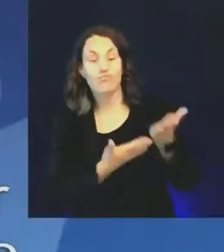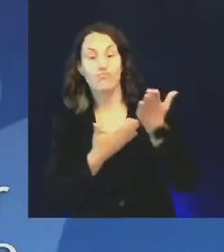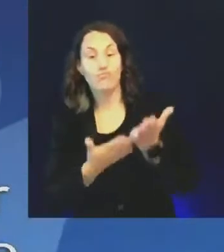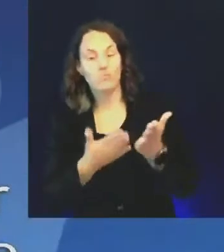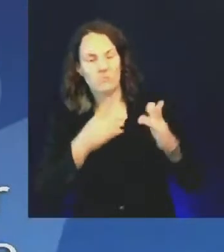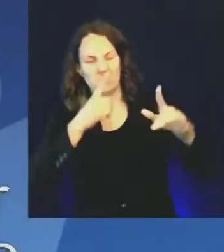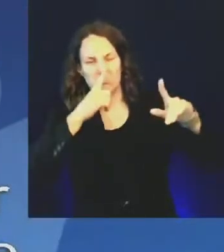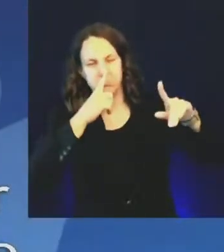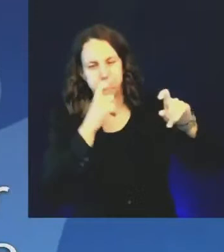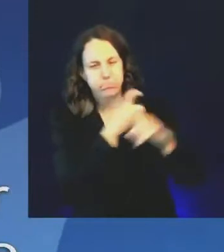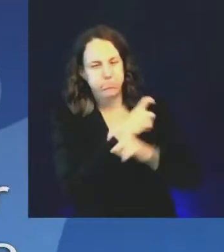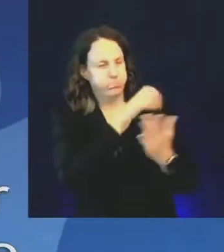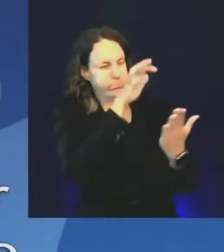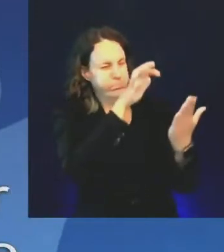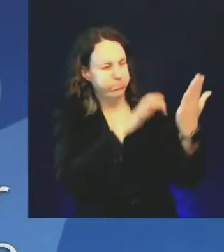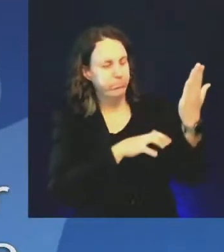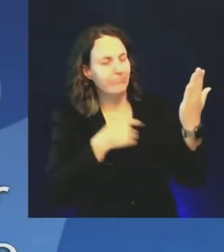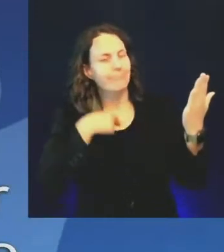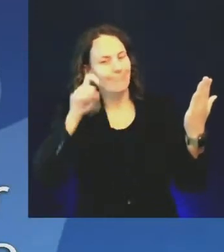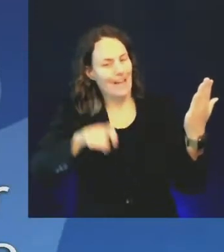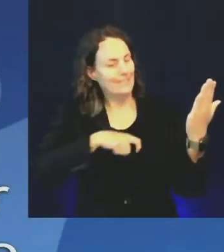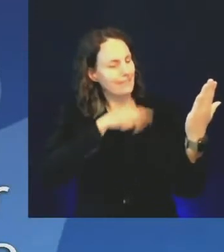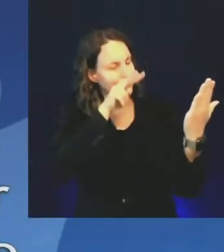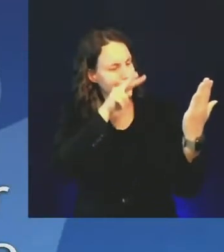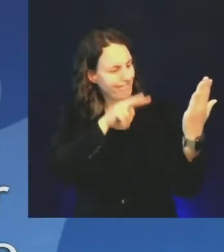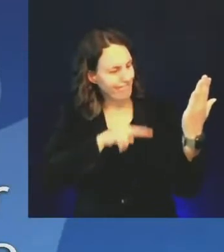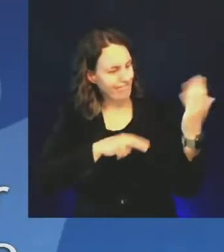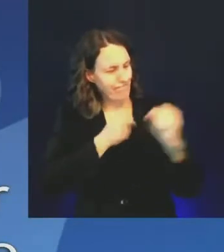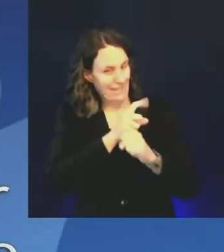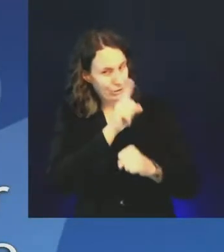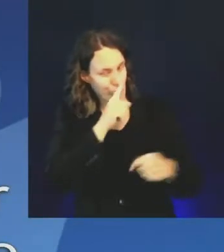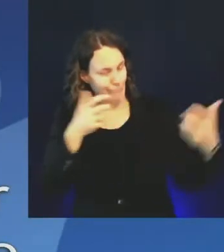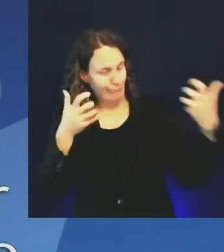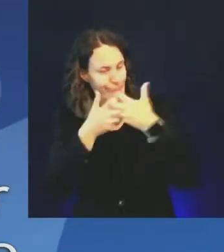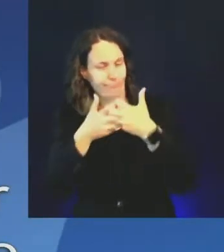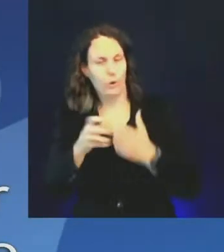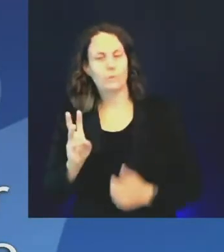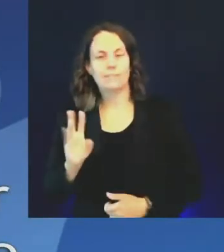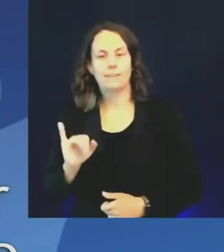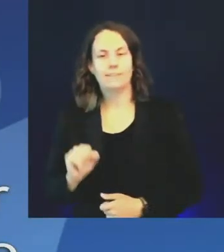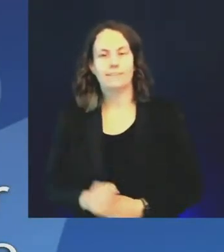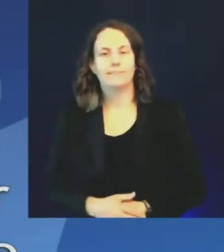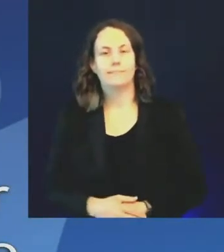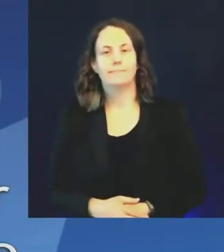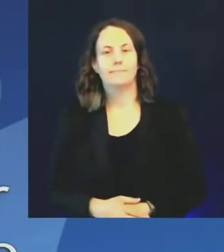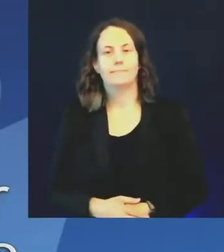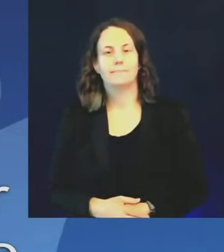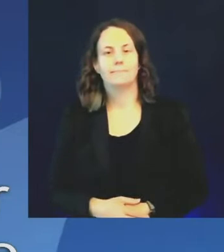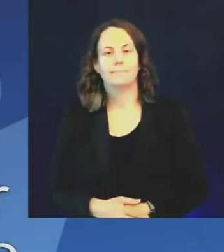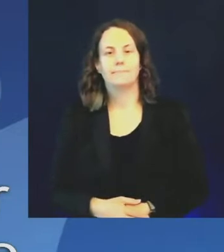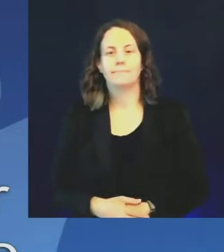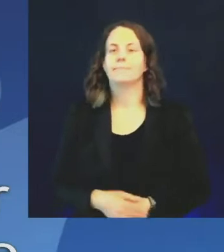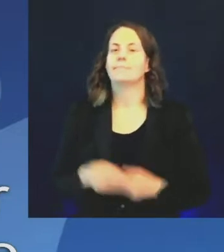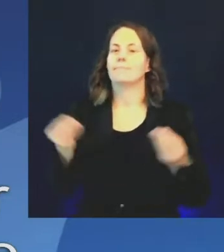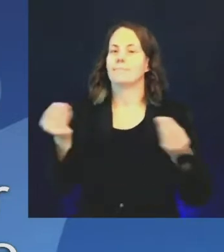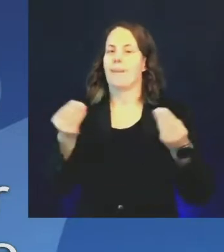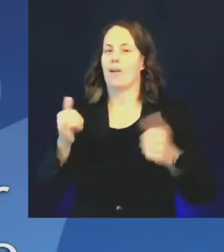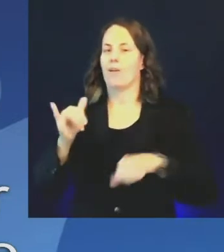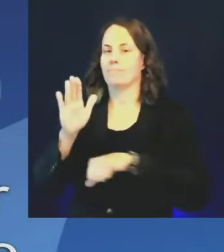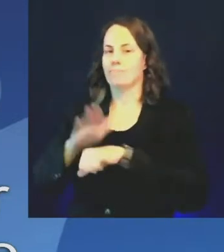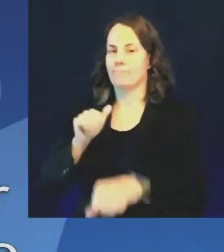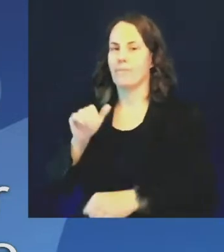Thank you. Next question to Jason Calvi, Fox 6 in Milwaukee. Jason at Fox 6.